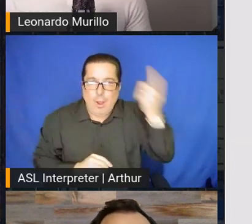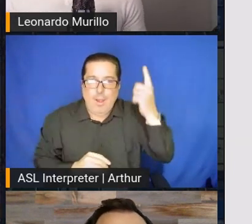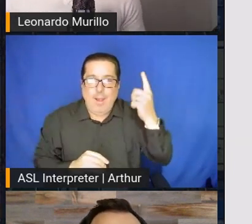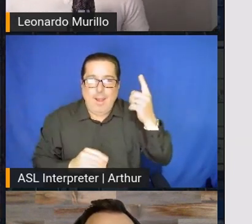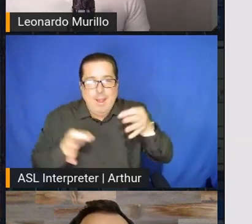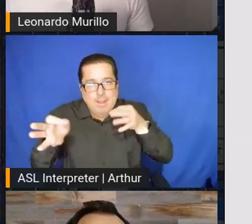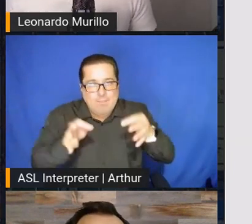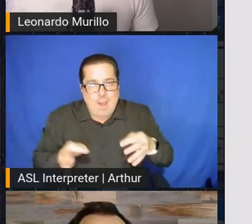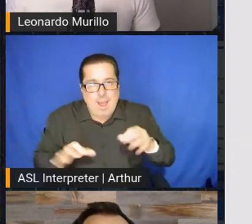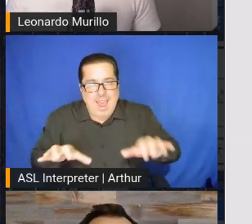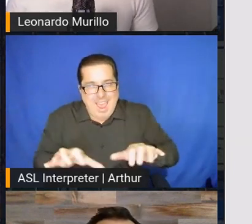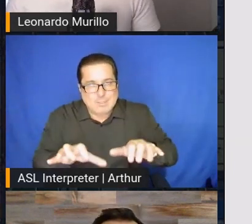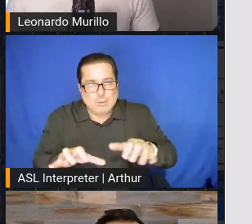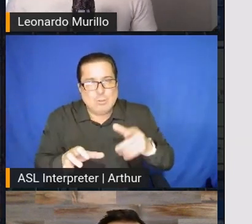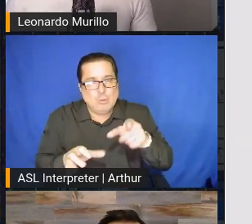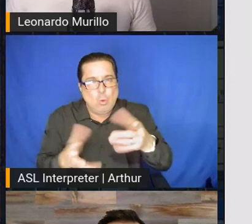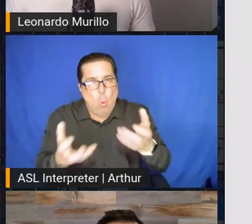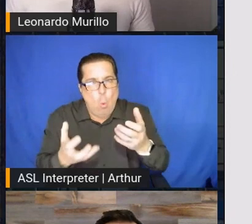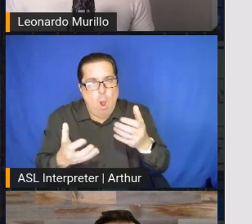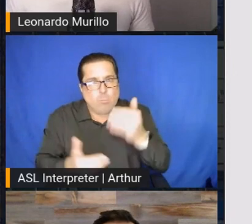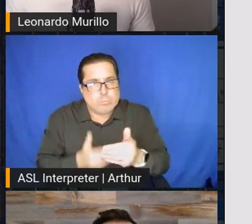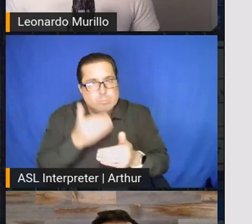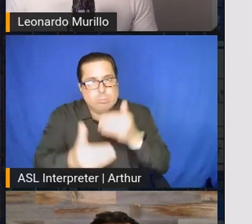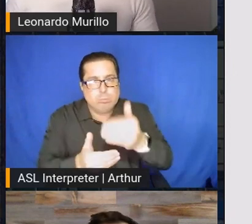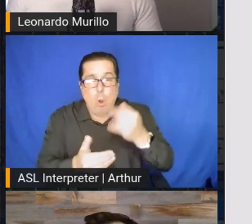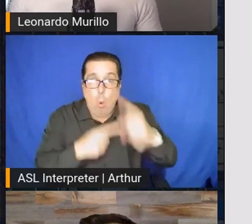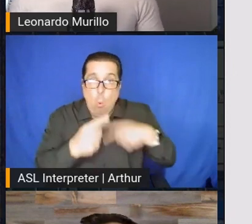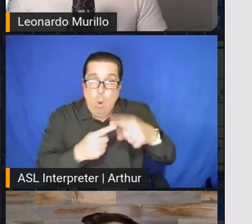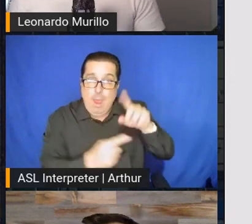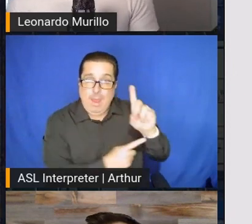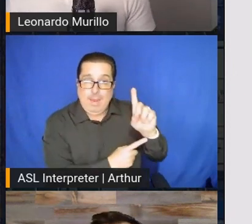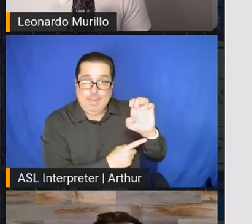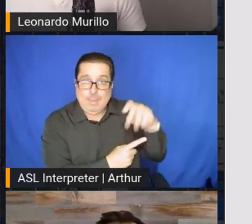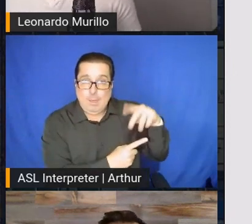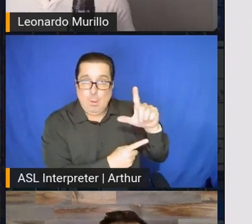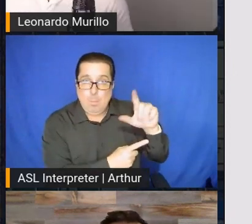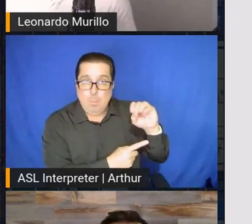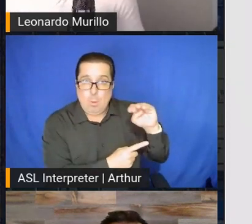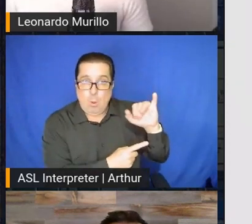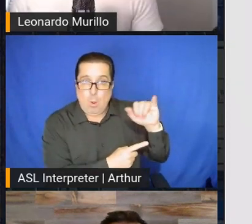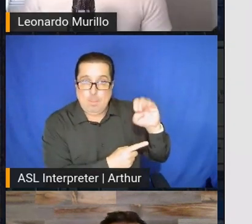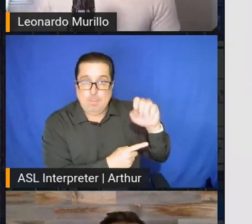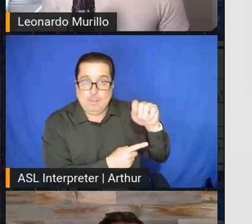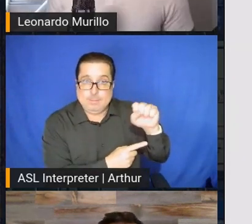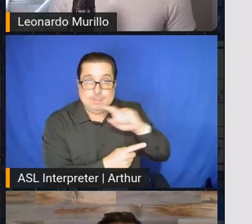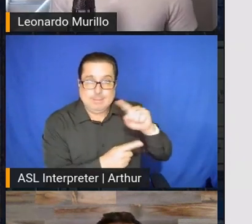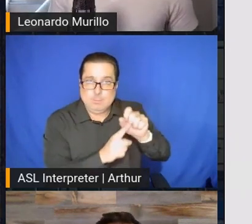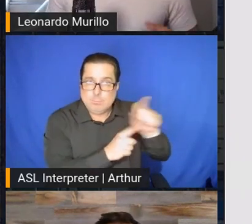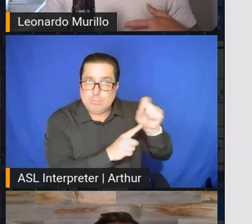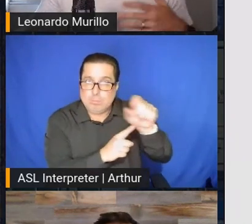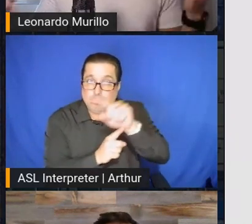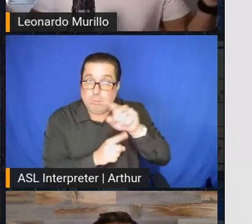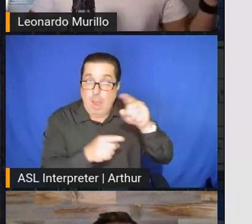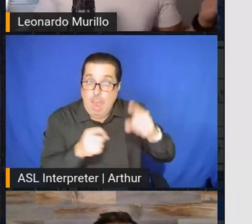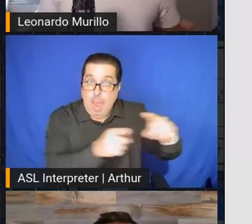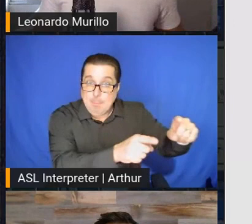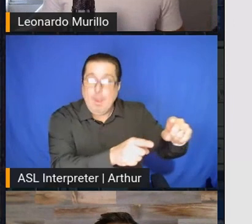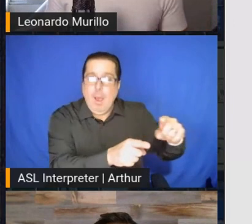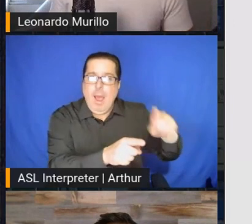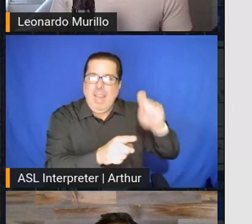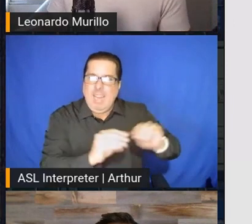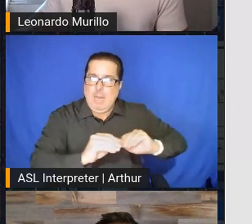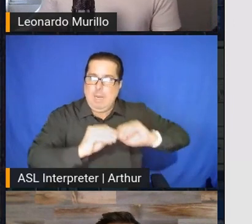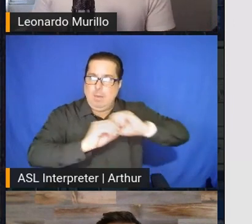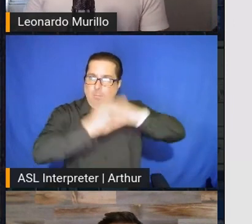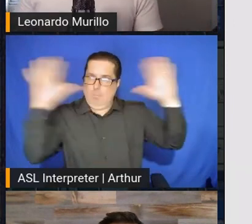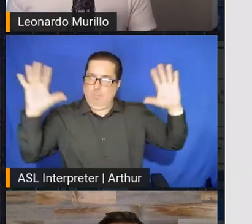actions that you want to take when deployments are ongoing, when things work and when things don't work, right? And this works great